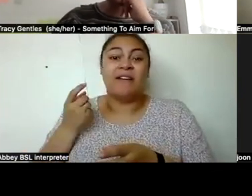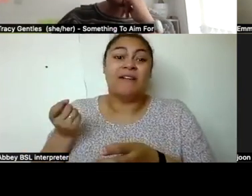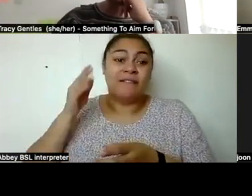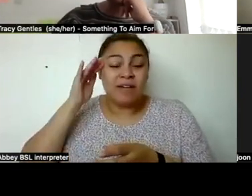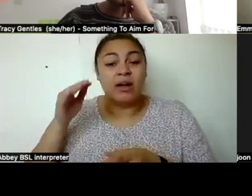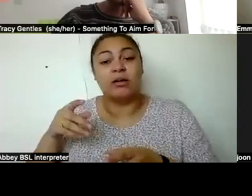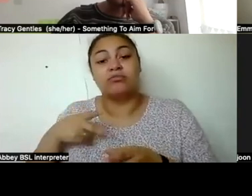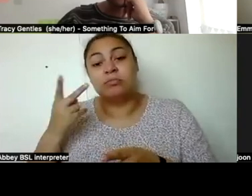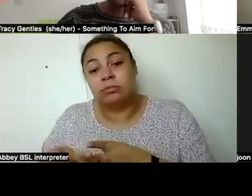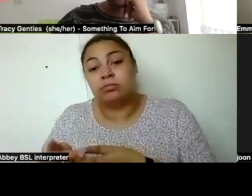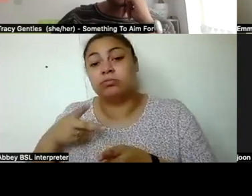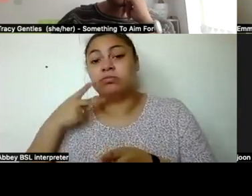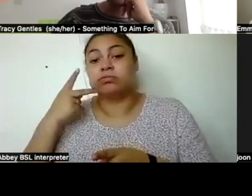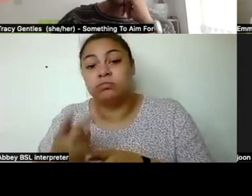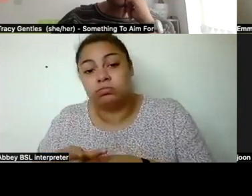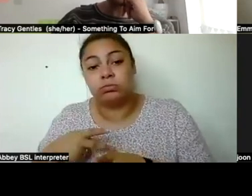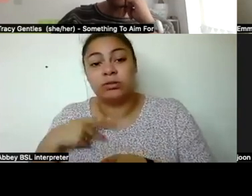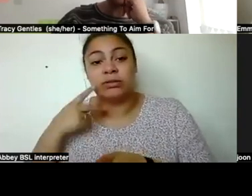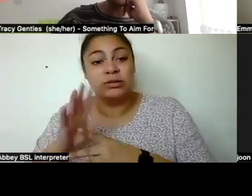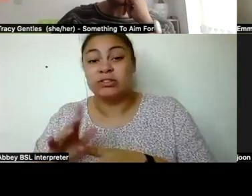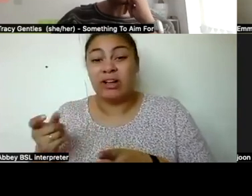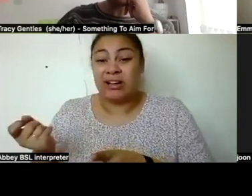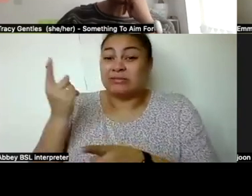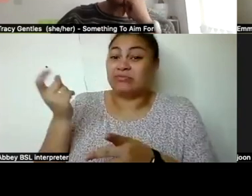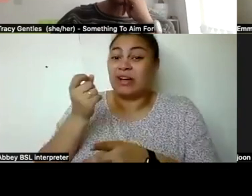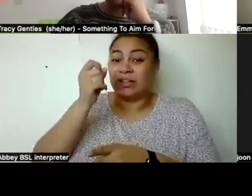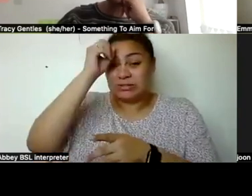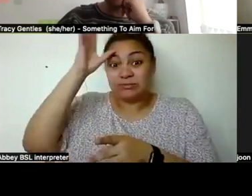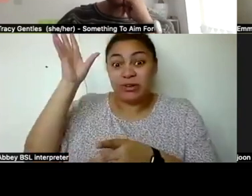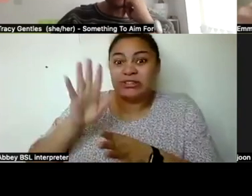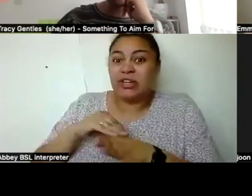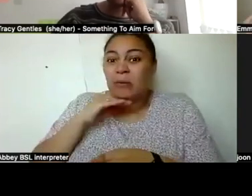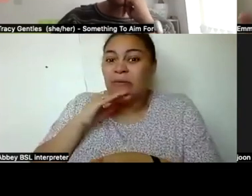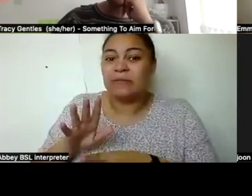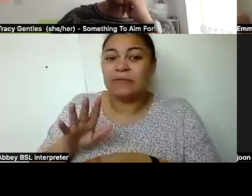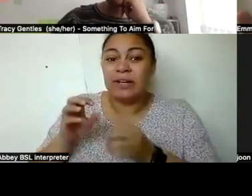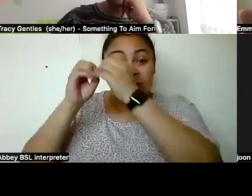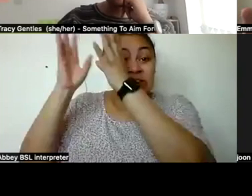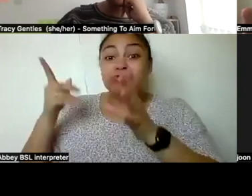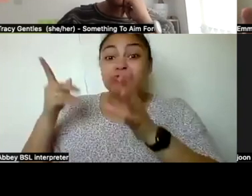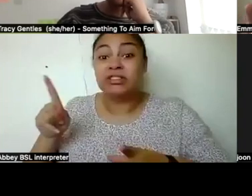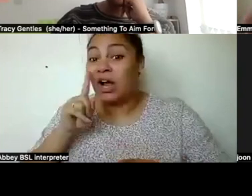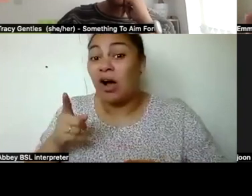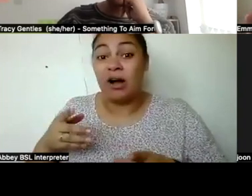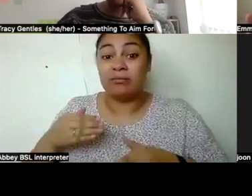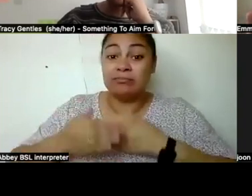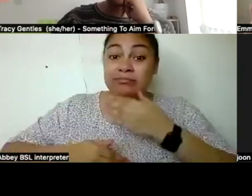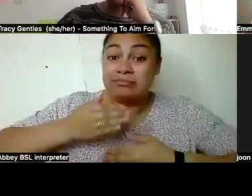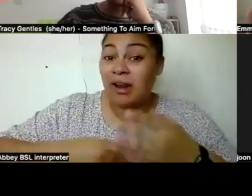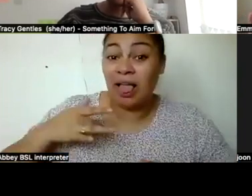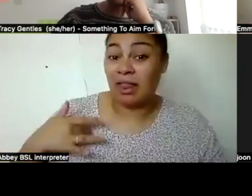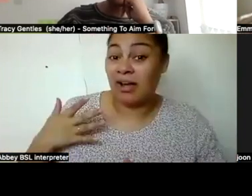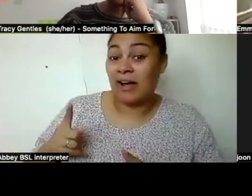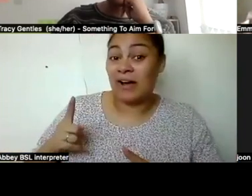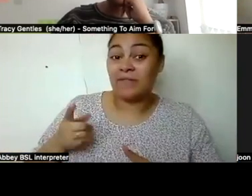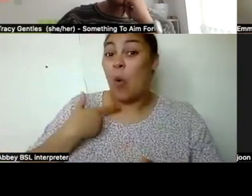and frustrating, because inspiration enough, like inspiration alone, cannot maintain a life or a person. And if